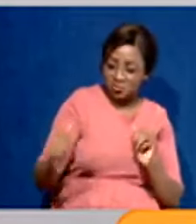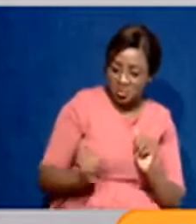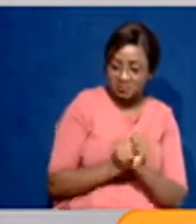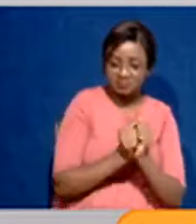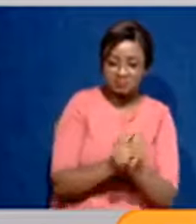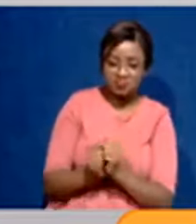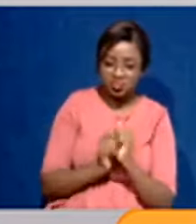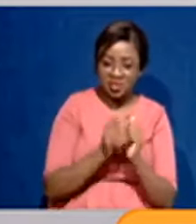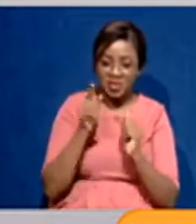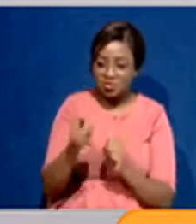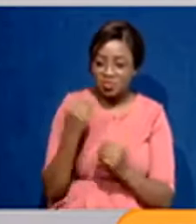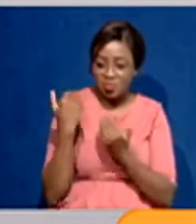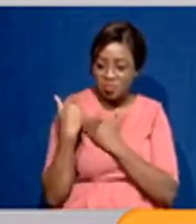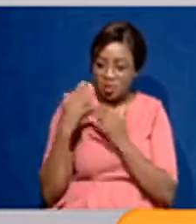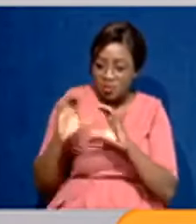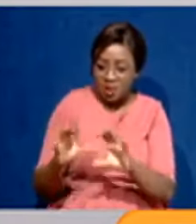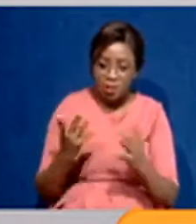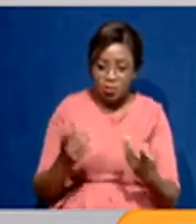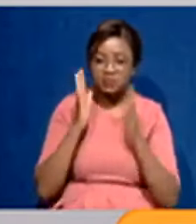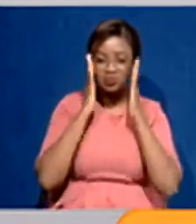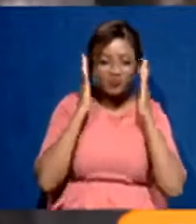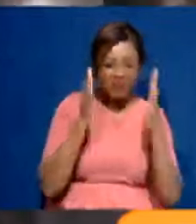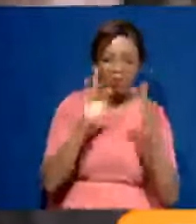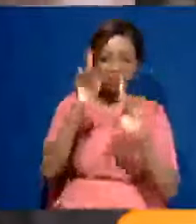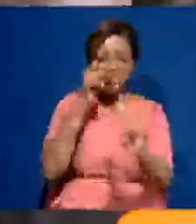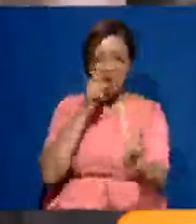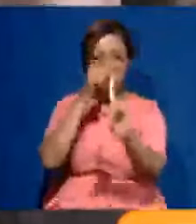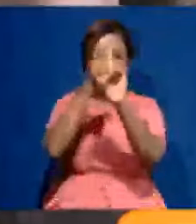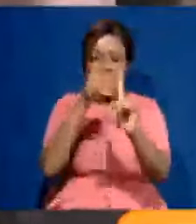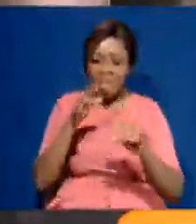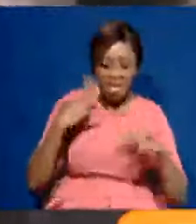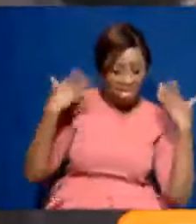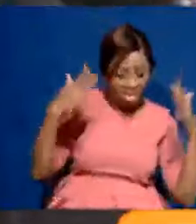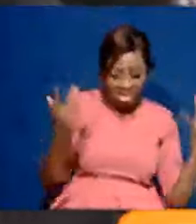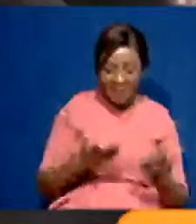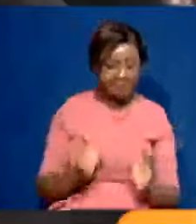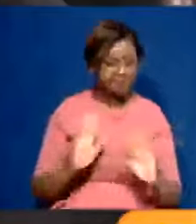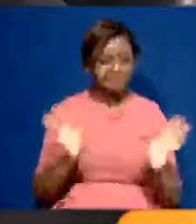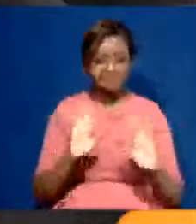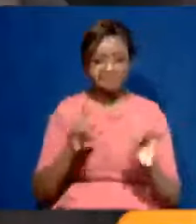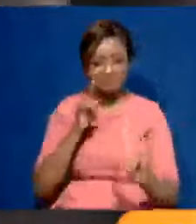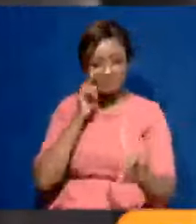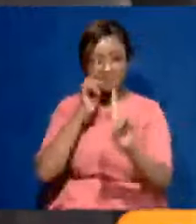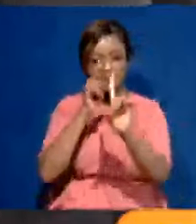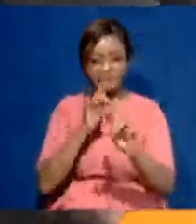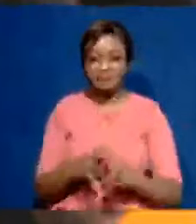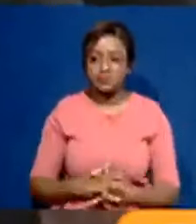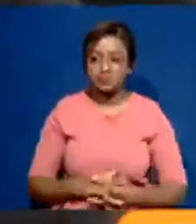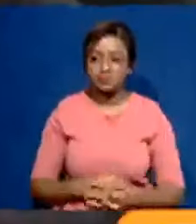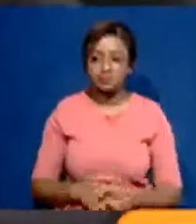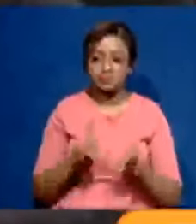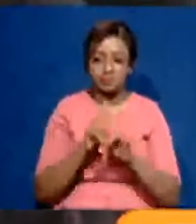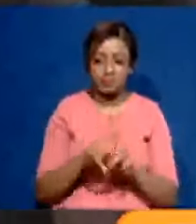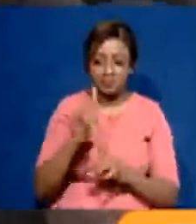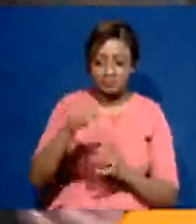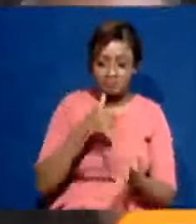focus on your dream. You have very big dreams. The commissioning also featured scholars under the Equity Leaders